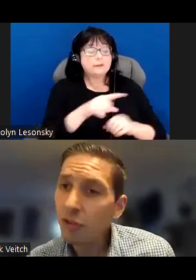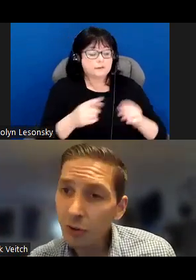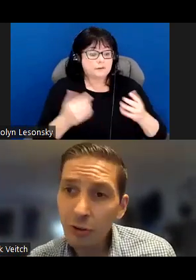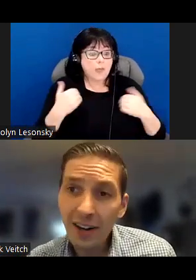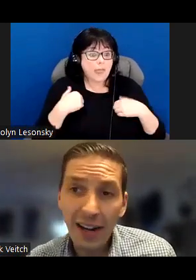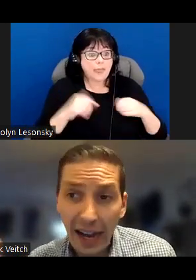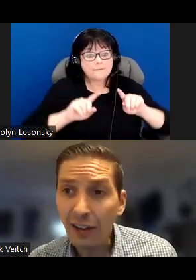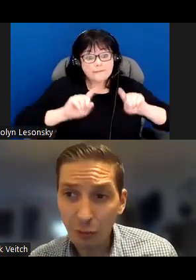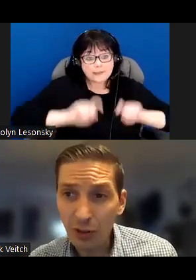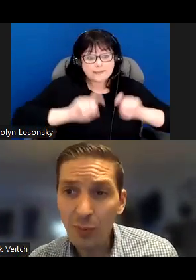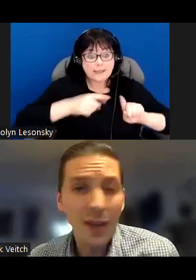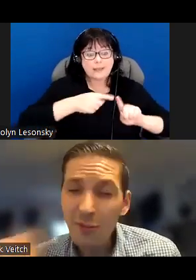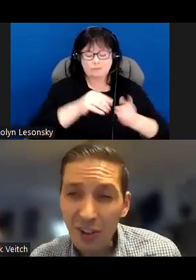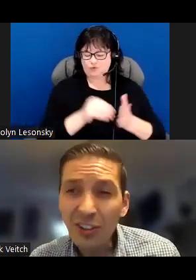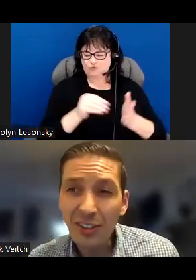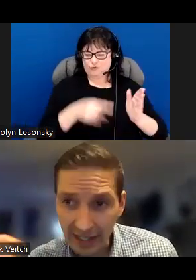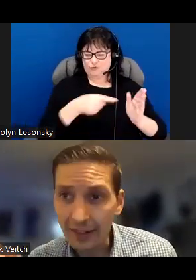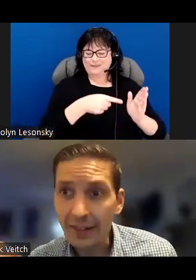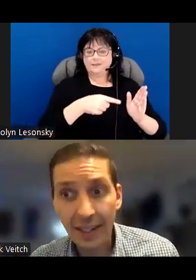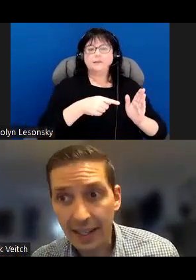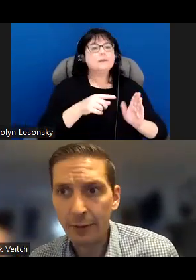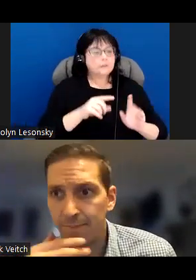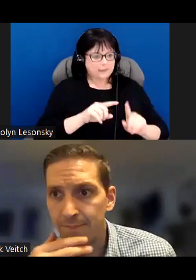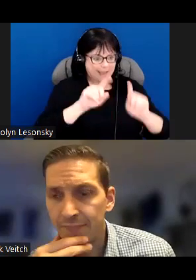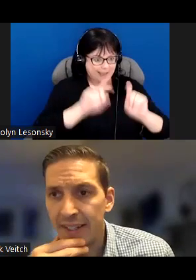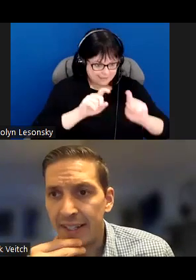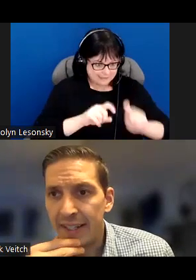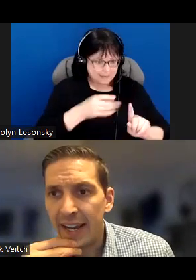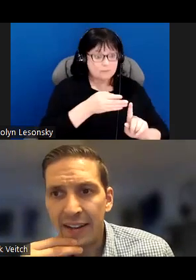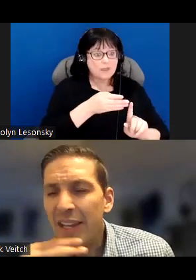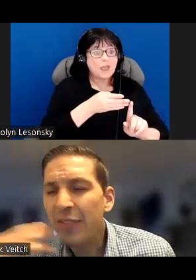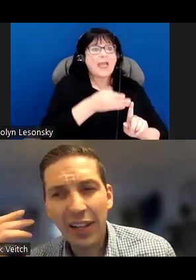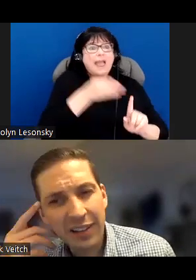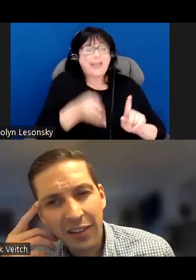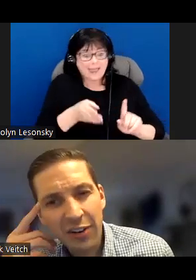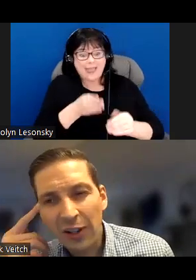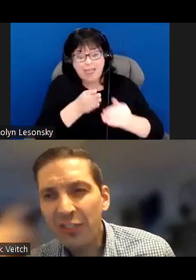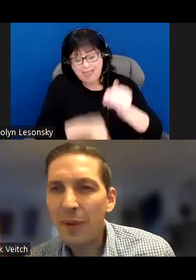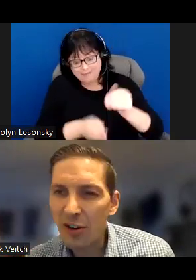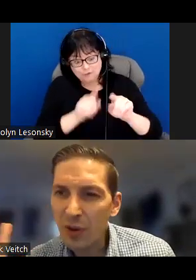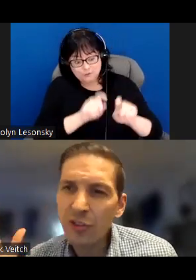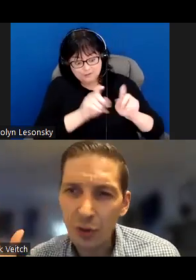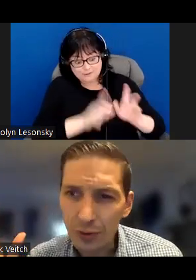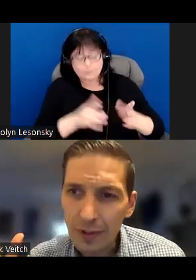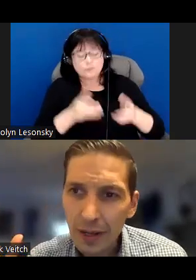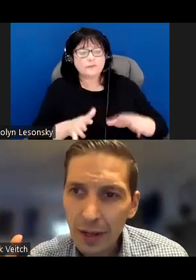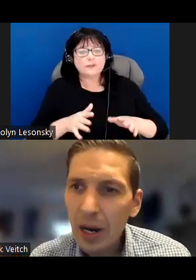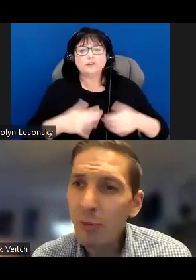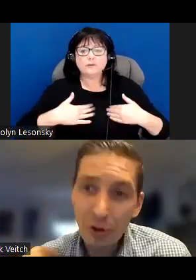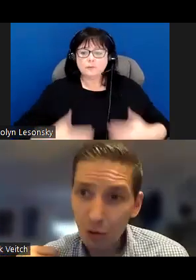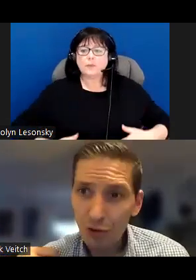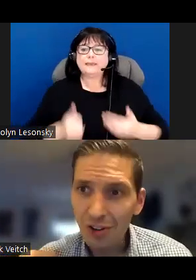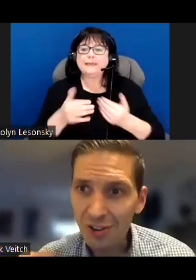of time, students are at highest risk to become physically ill again. And think of it like this, let's imagine we have a